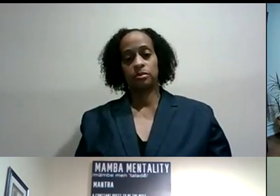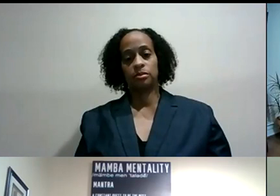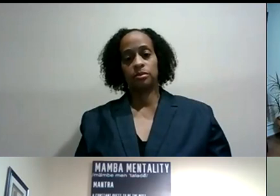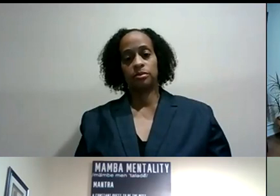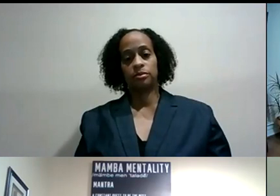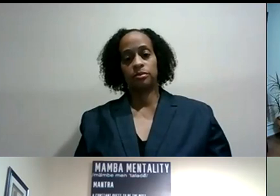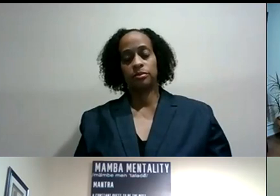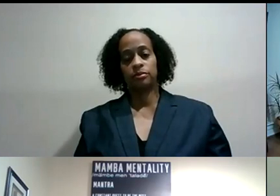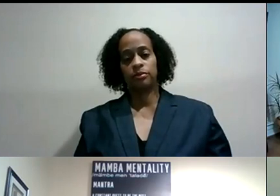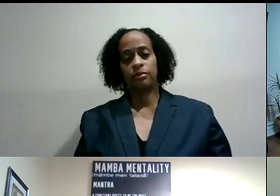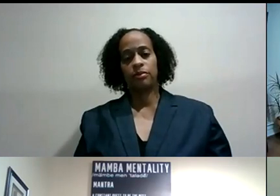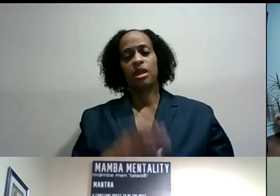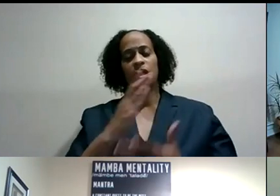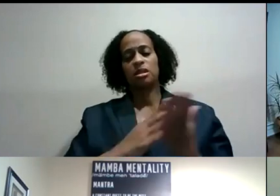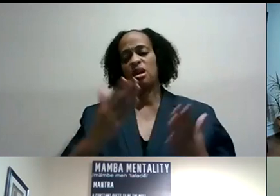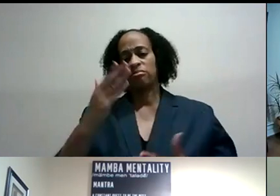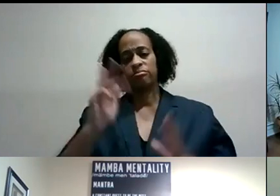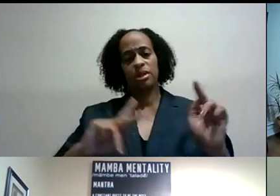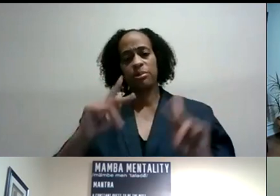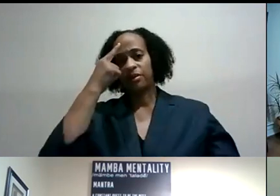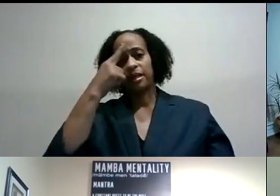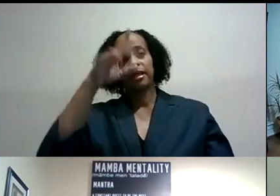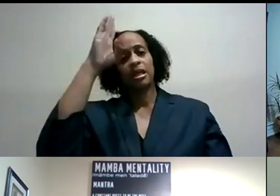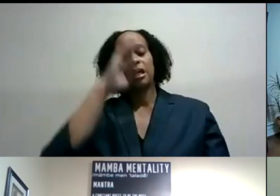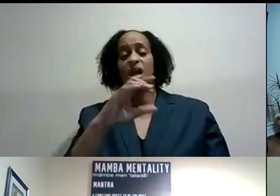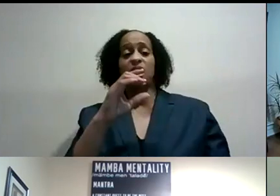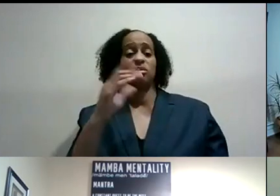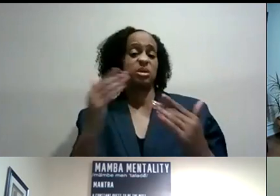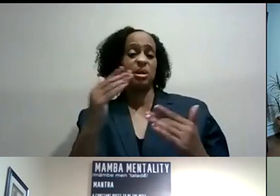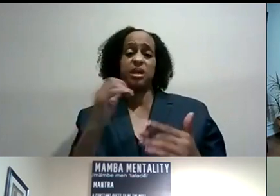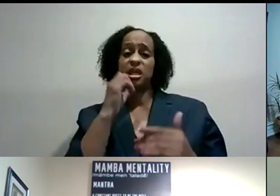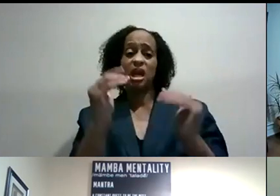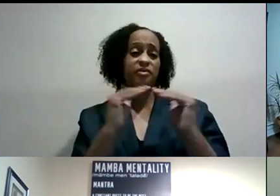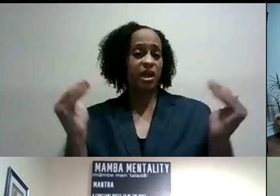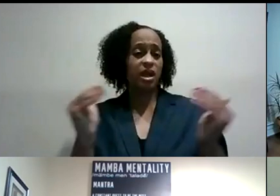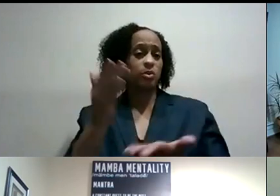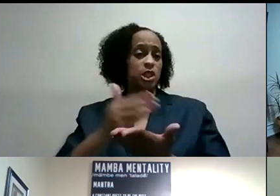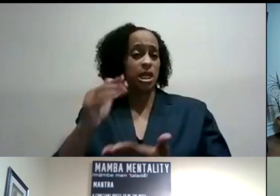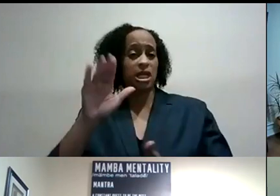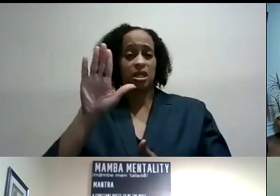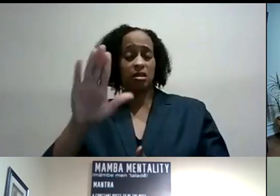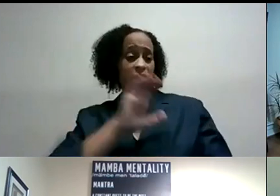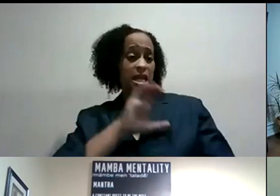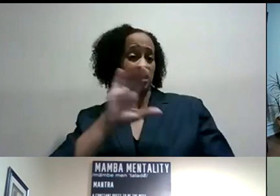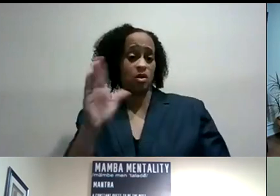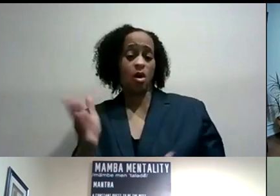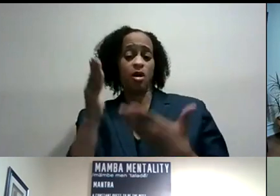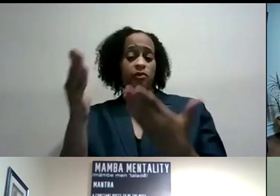God, some people think maybe God was unfair in rejecting his offering,